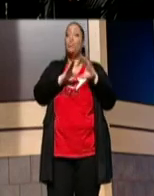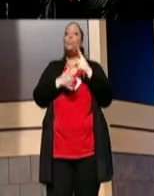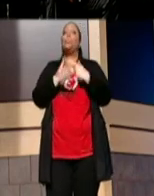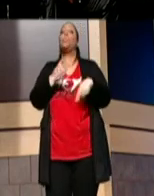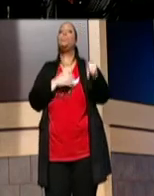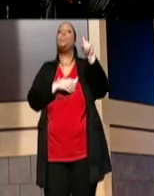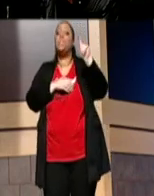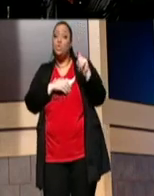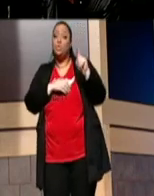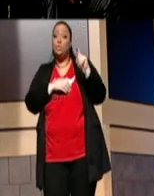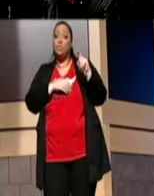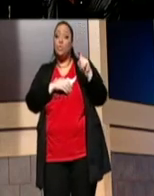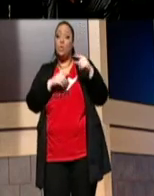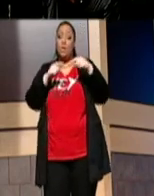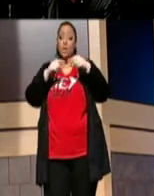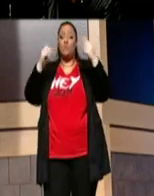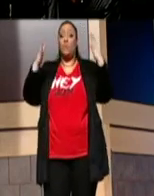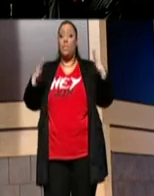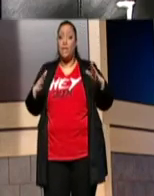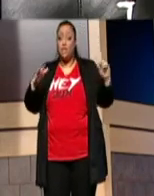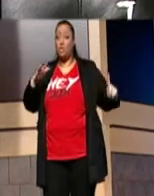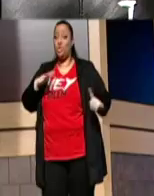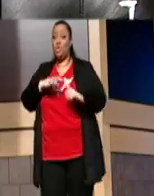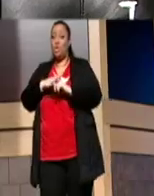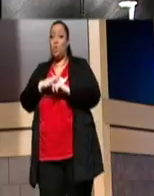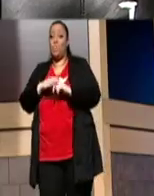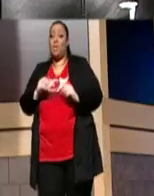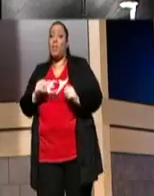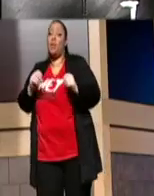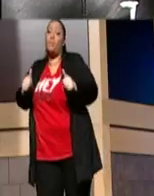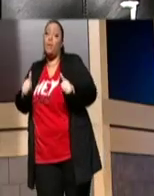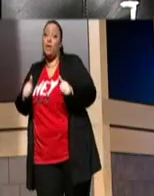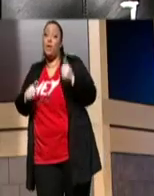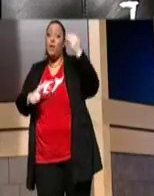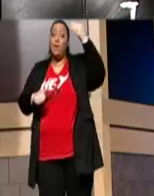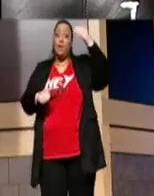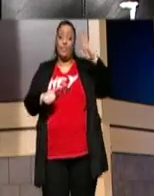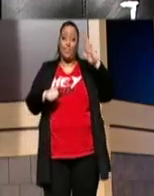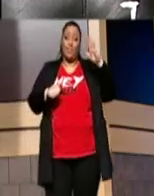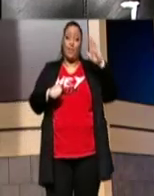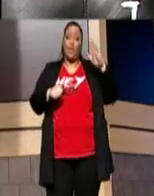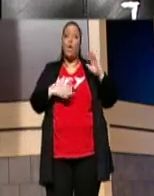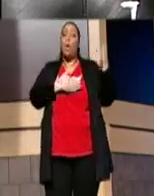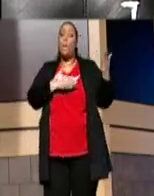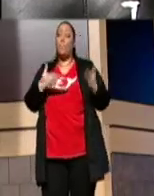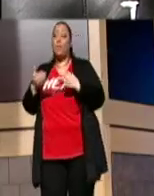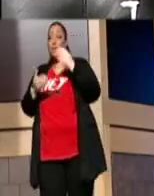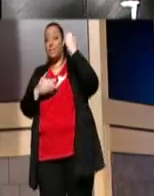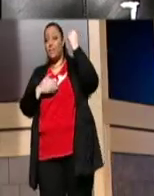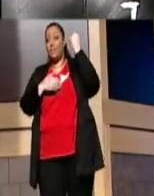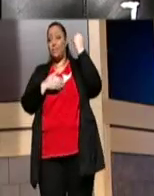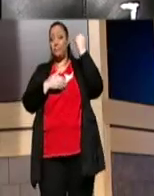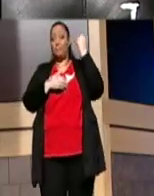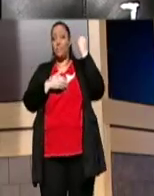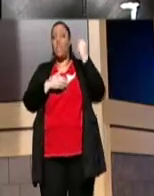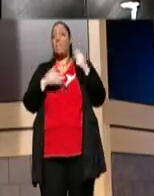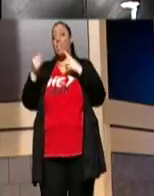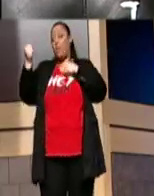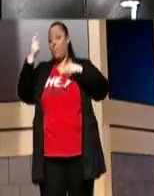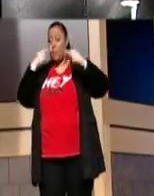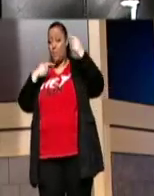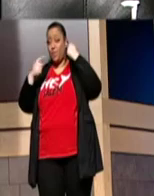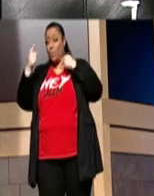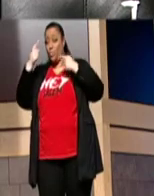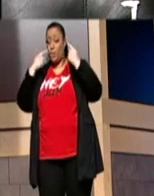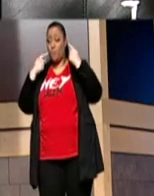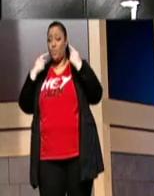to do. For the enemy shall come in like a flood. God raises up a standard. There may be weeping that endureth